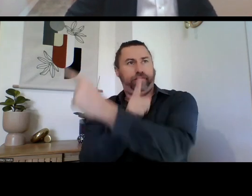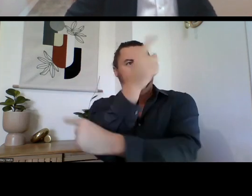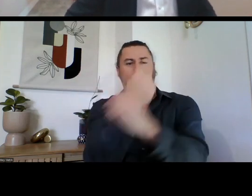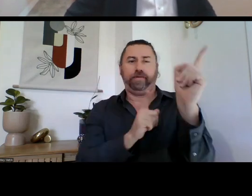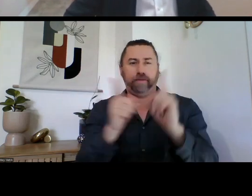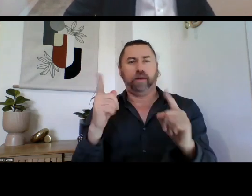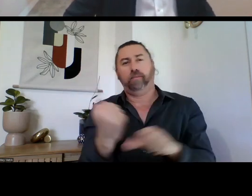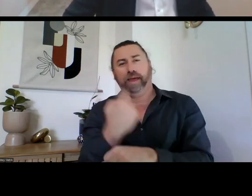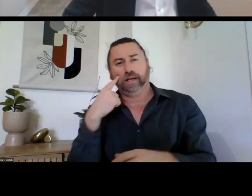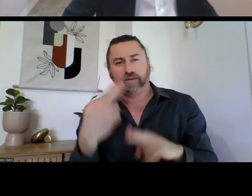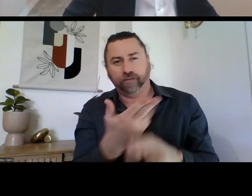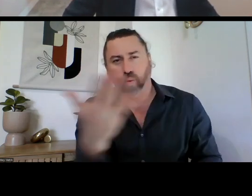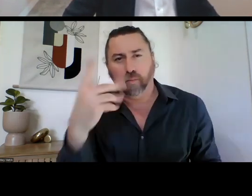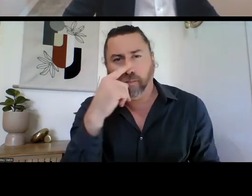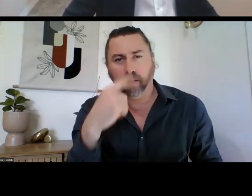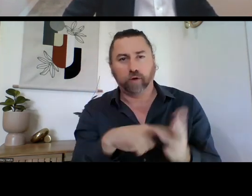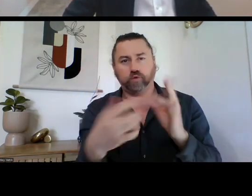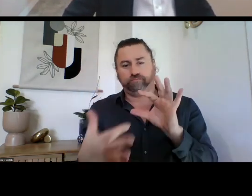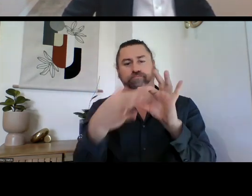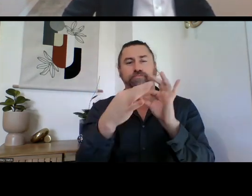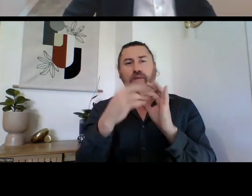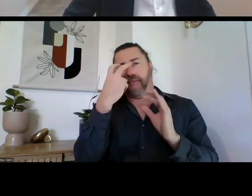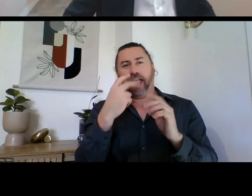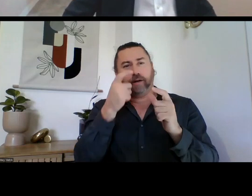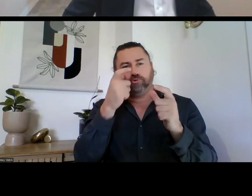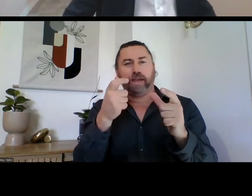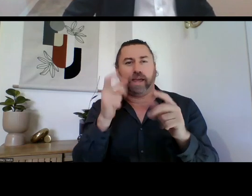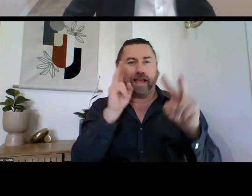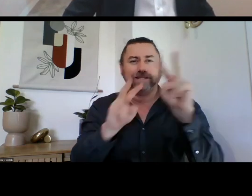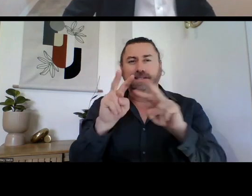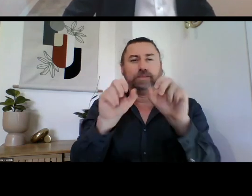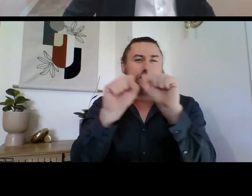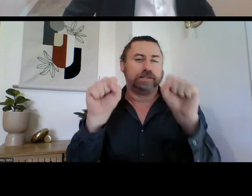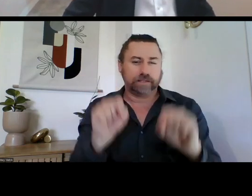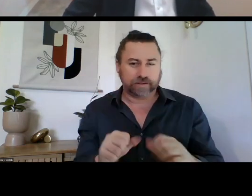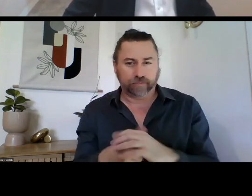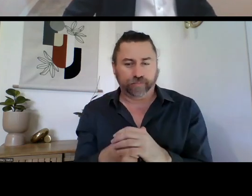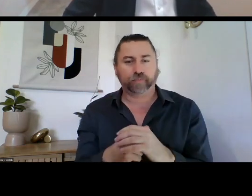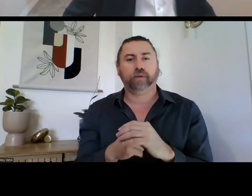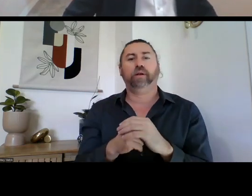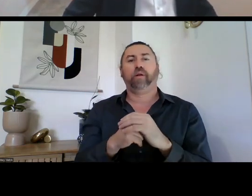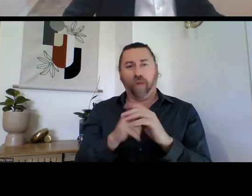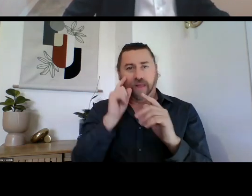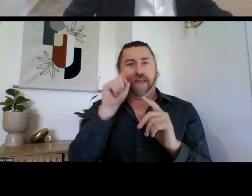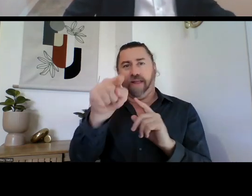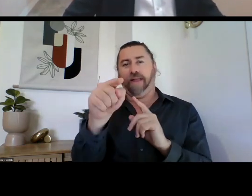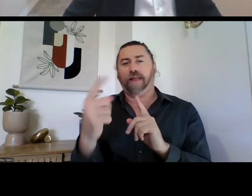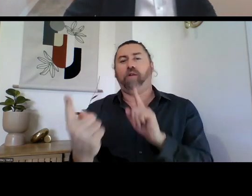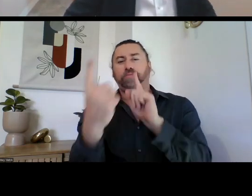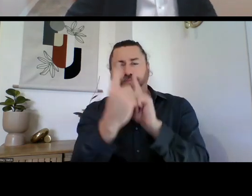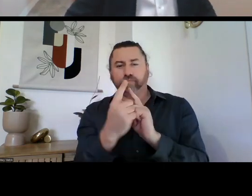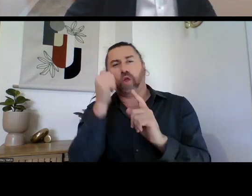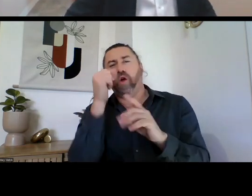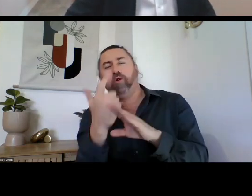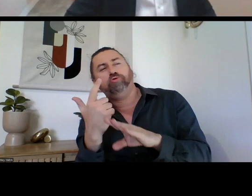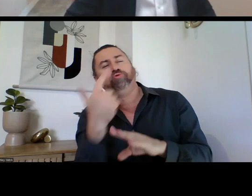system. We'll be looking to have more than one organisation in any particular location, apart from perhaps the